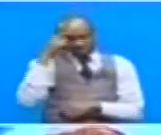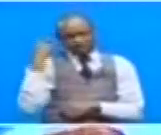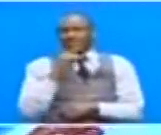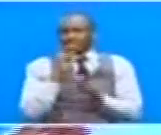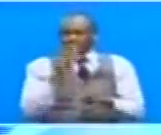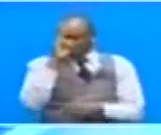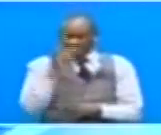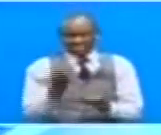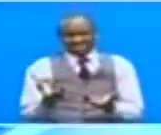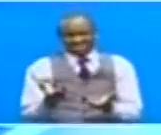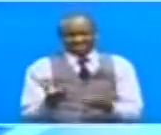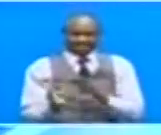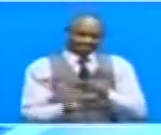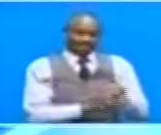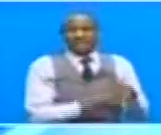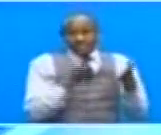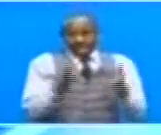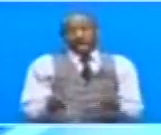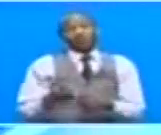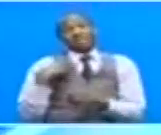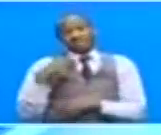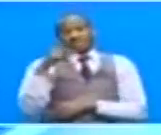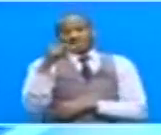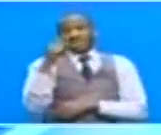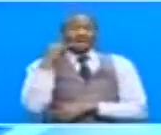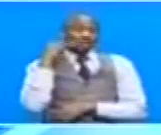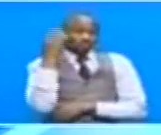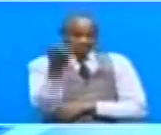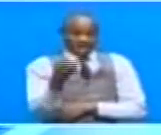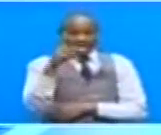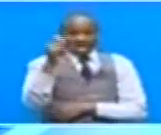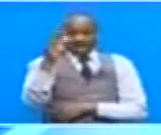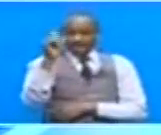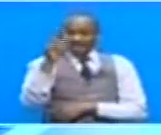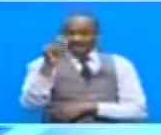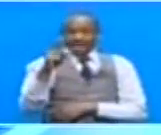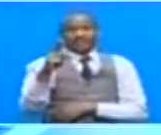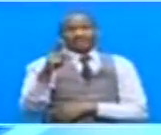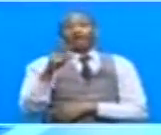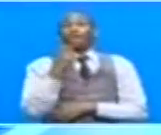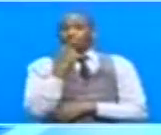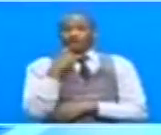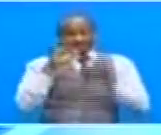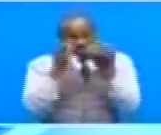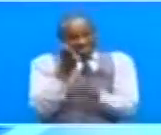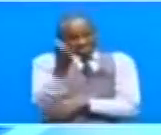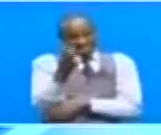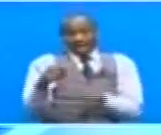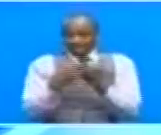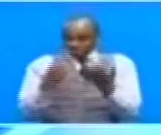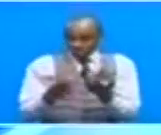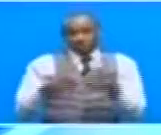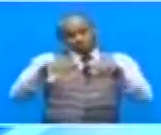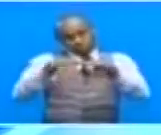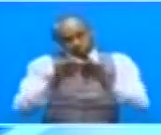Now, a somber mood engulfed Kabarak farm in Nakuru County as mourners joined former President Daniel Moi's family in bidding farewell